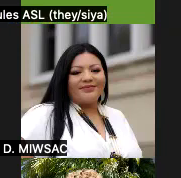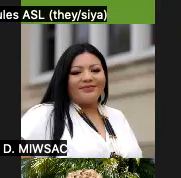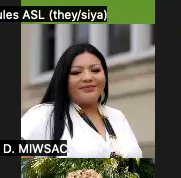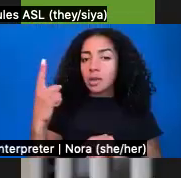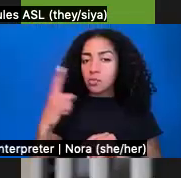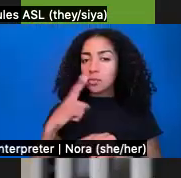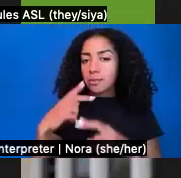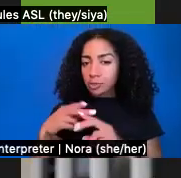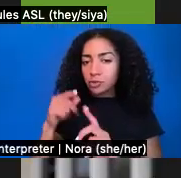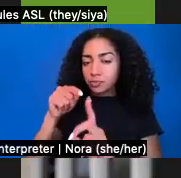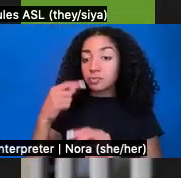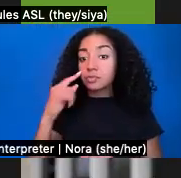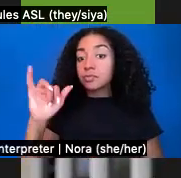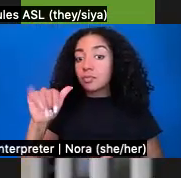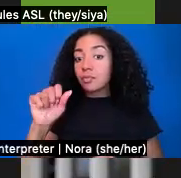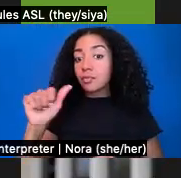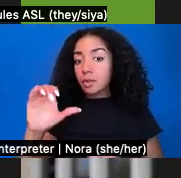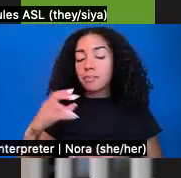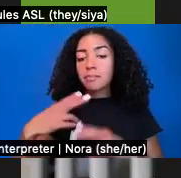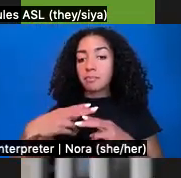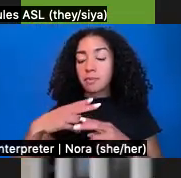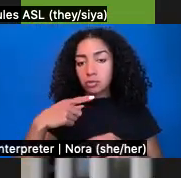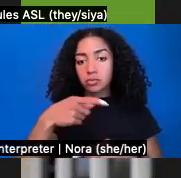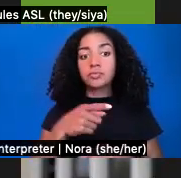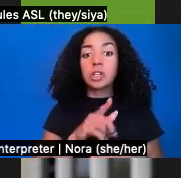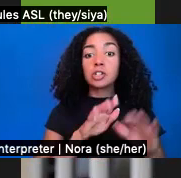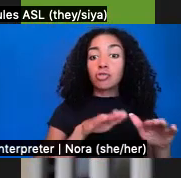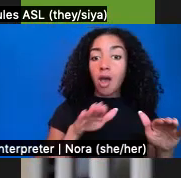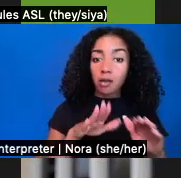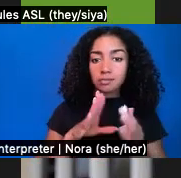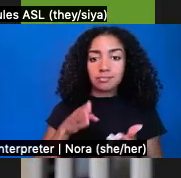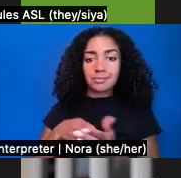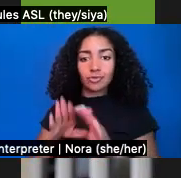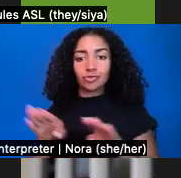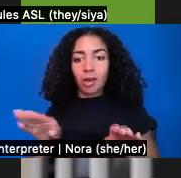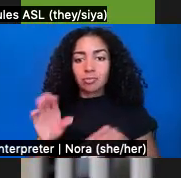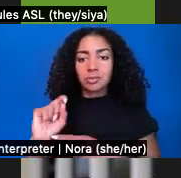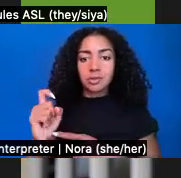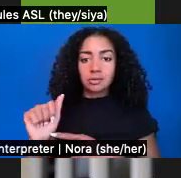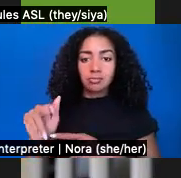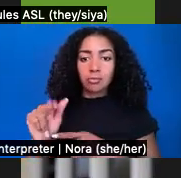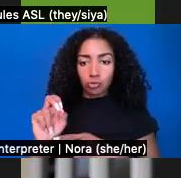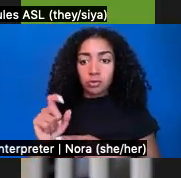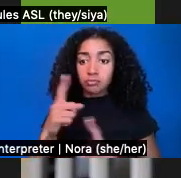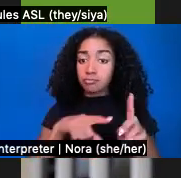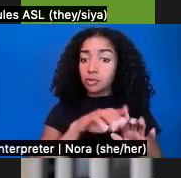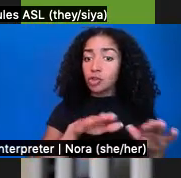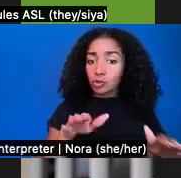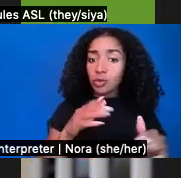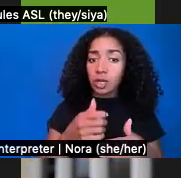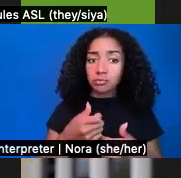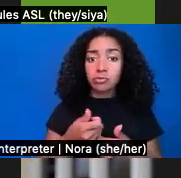sexual abuse. So, they do commit sex crimes. The statistics say